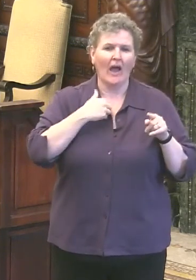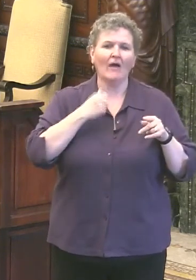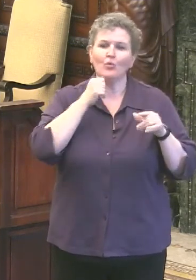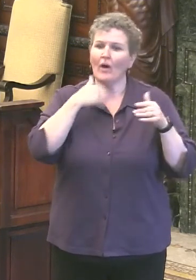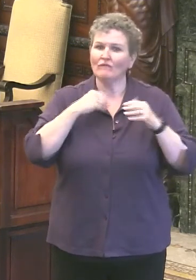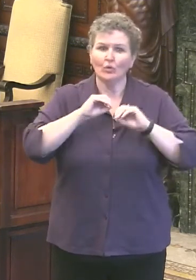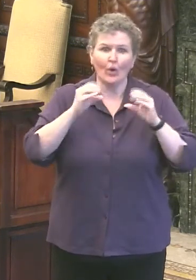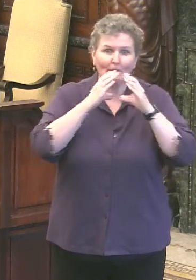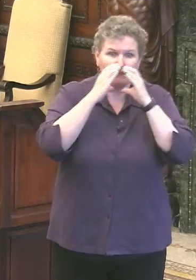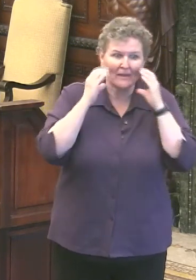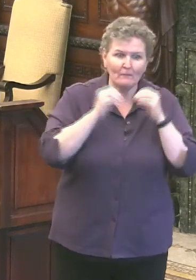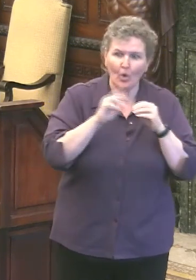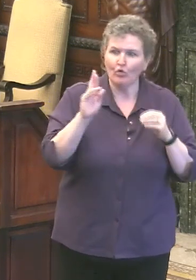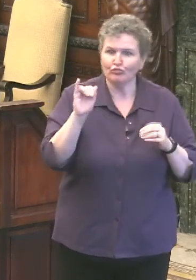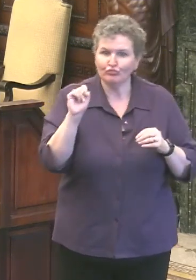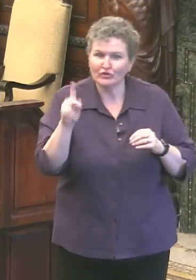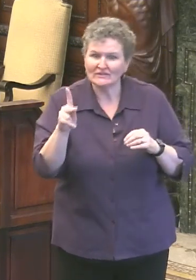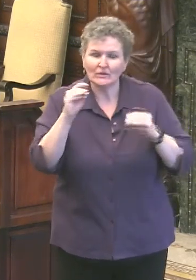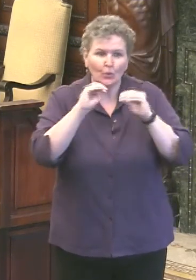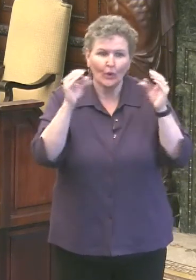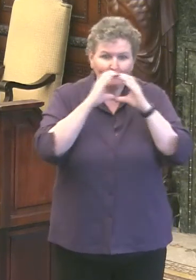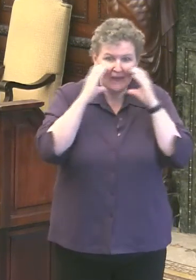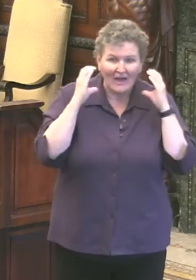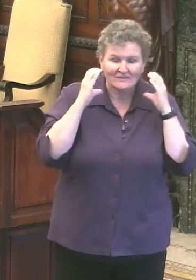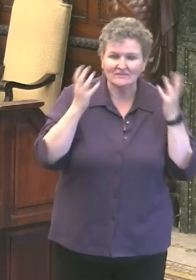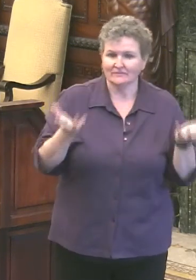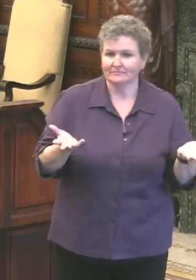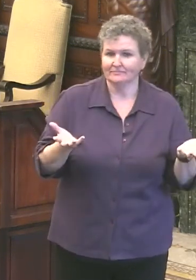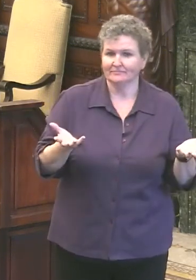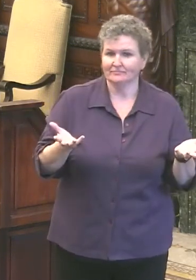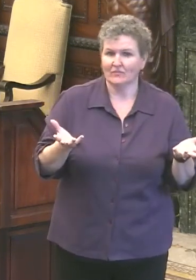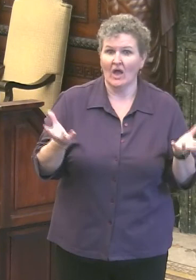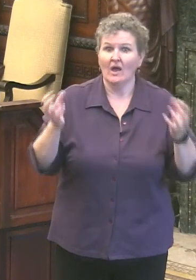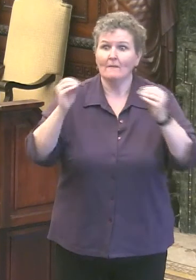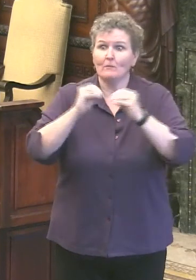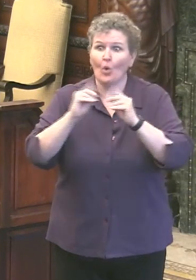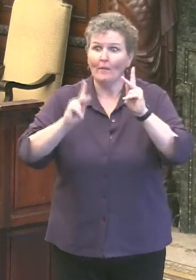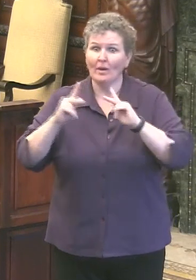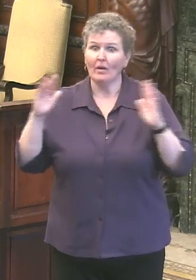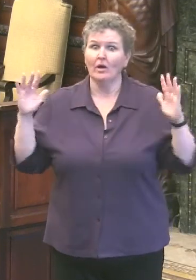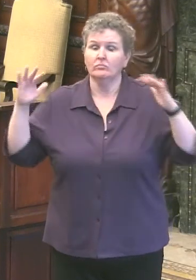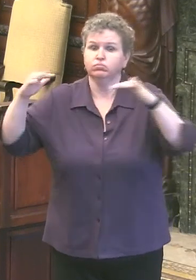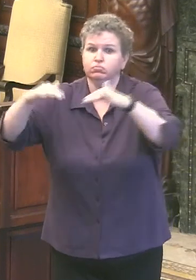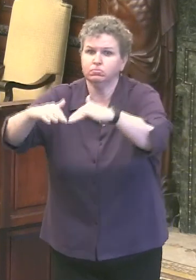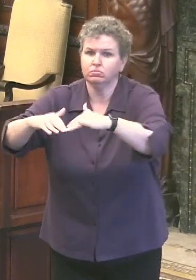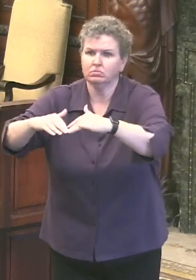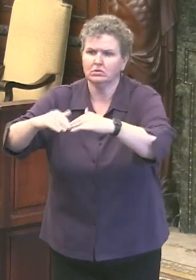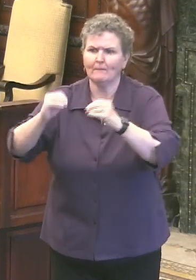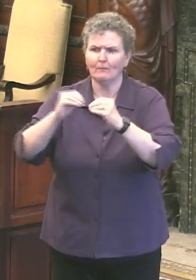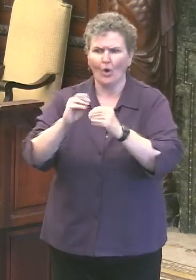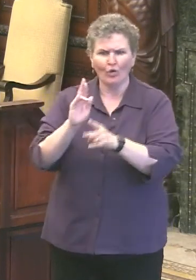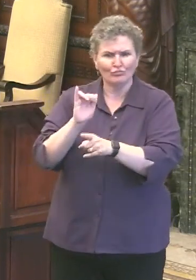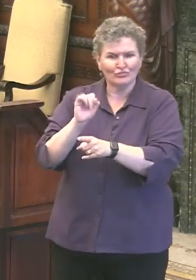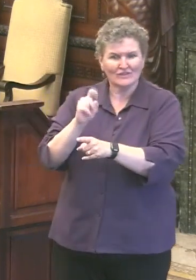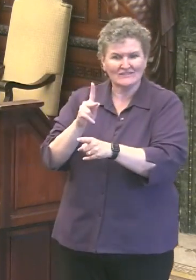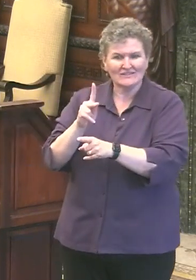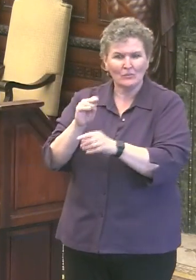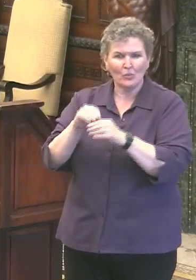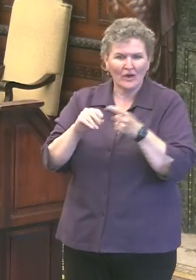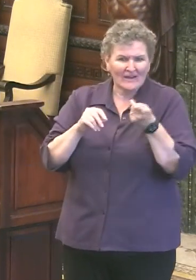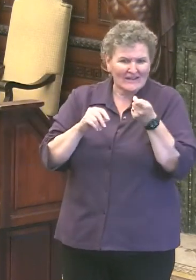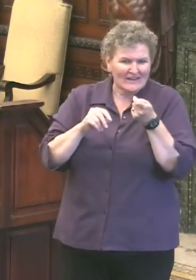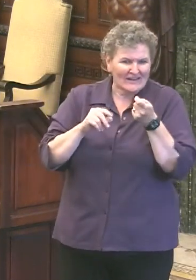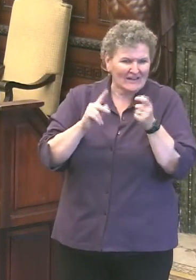And then the larger number of people, it'd be greater risk than a smaller number of people. And people are close to each other, greater risk than those if their people are more spaced